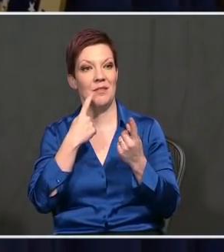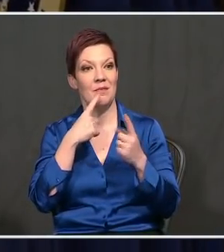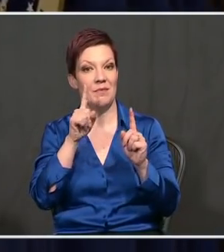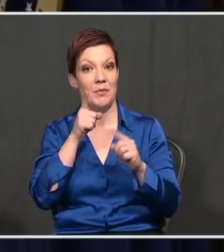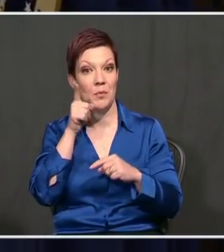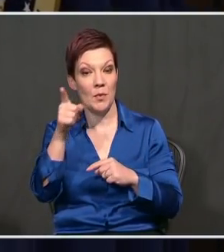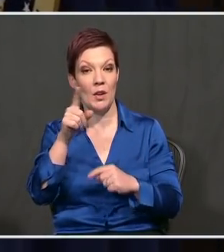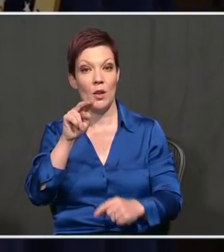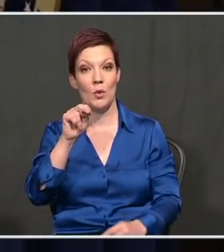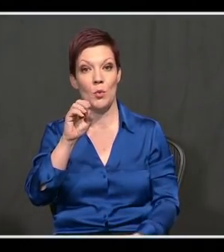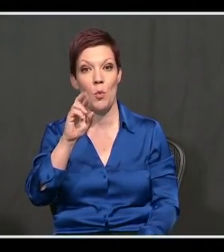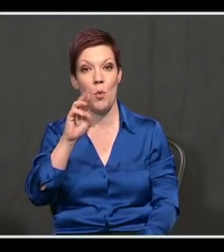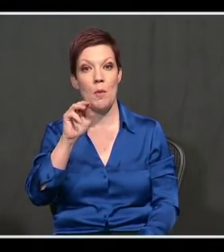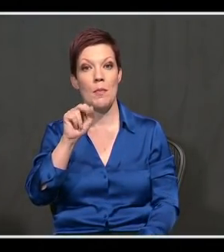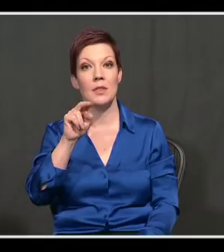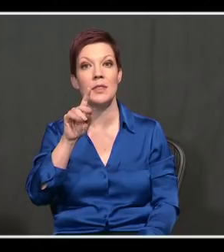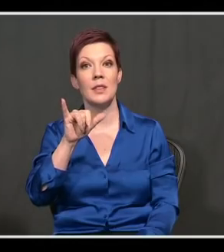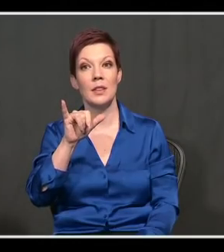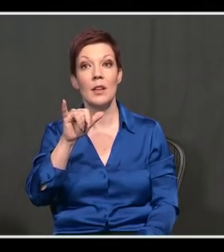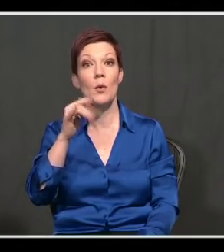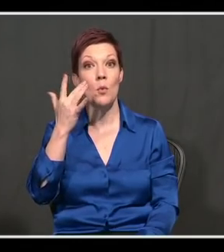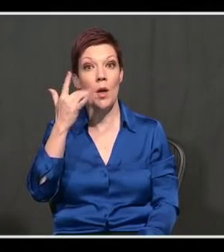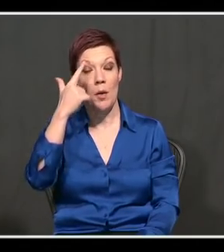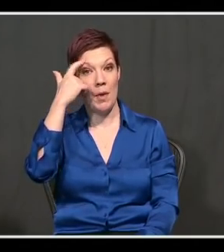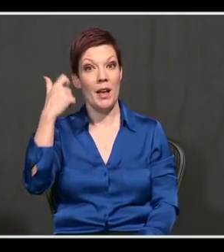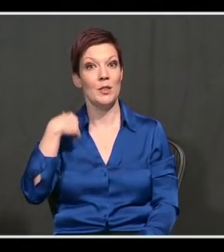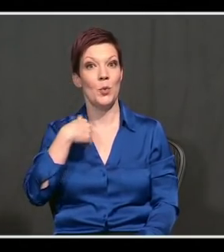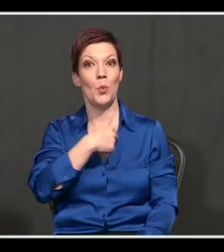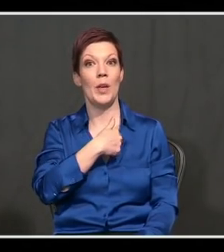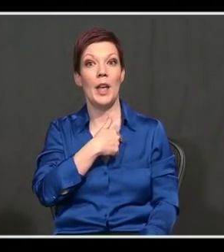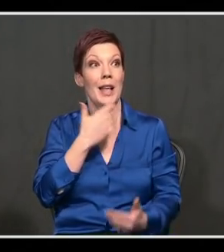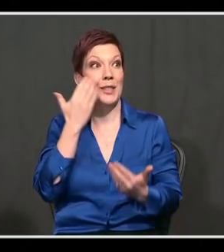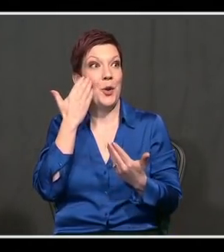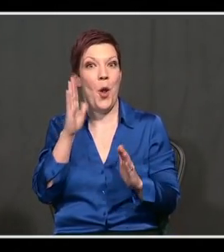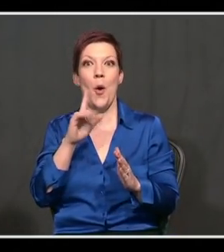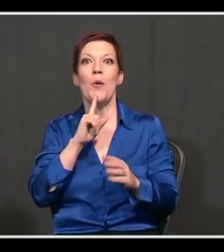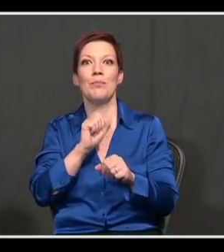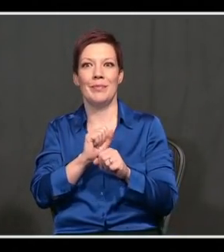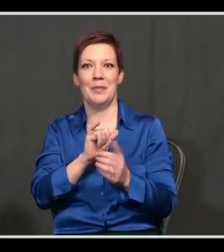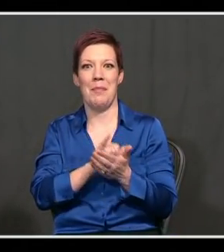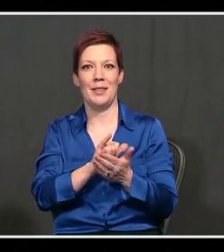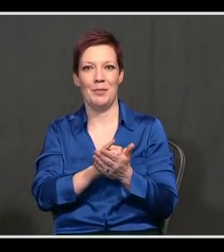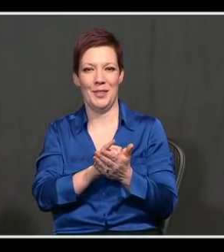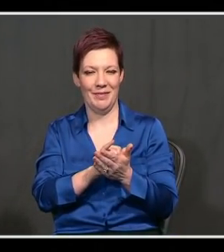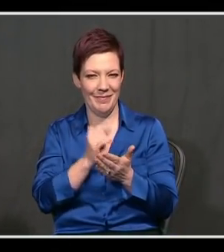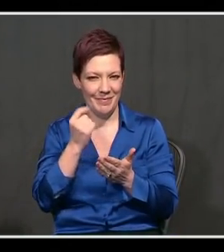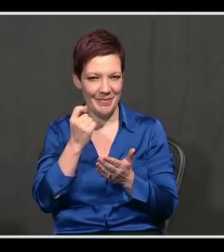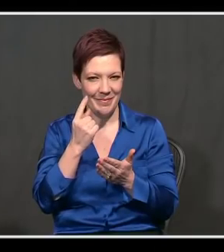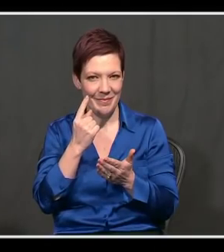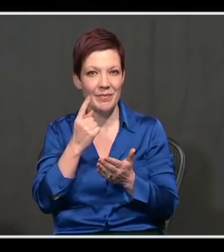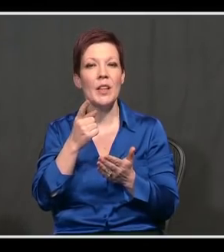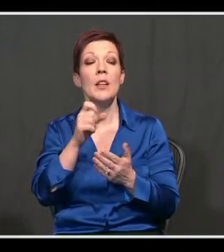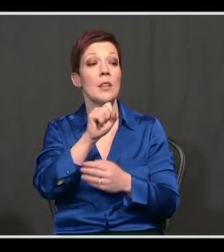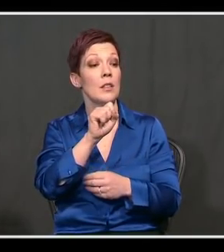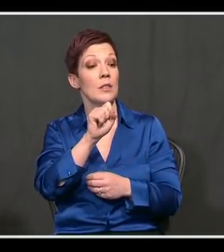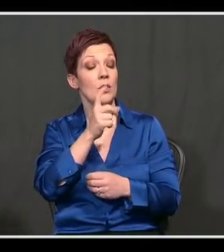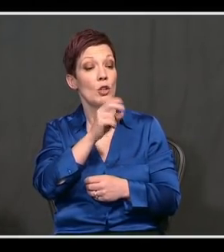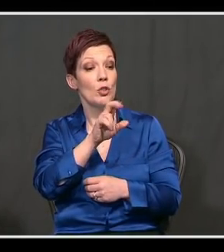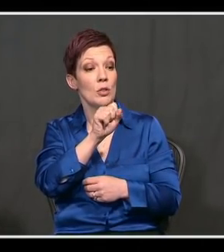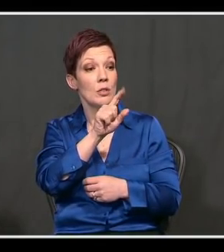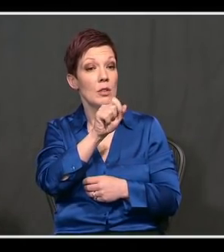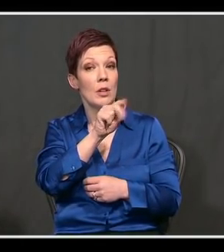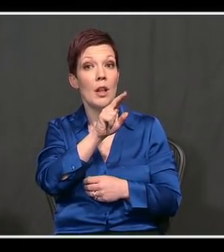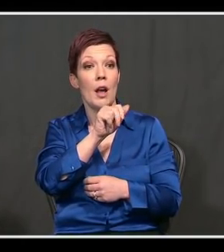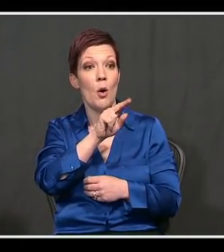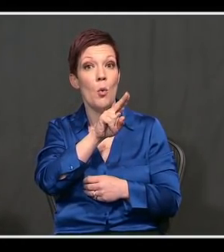Normandy because we didn't know. It was impossible. From the president to Secretary Azar, to Dr. Slowey and General Perna, and down through the